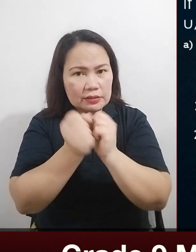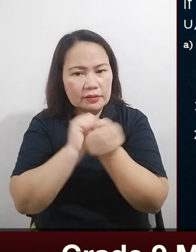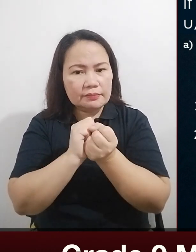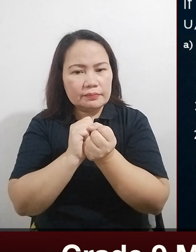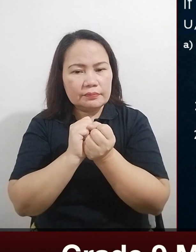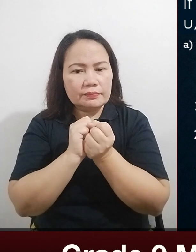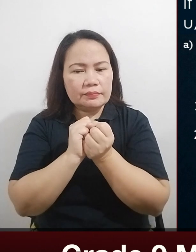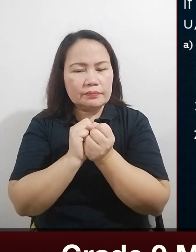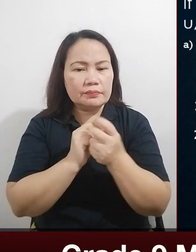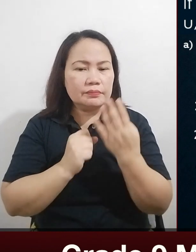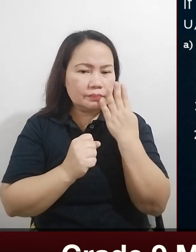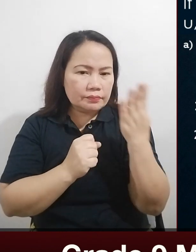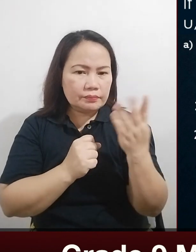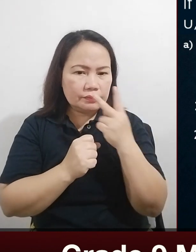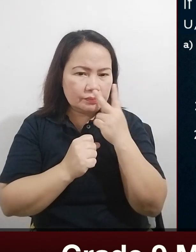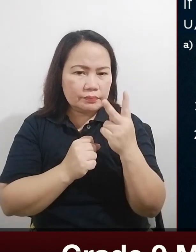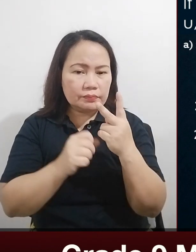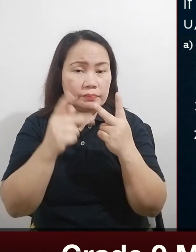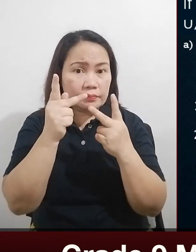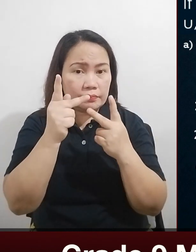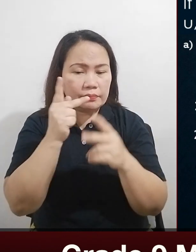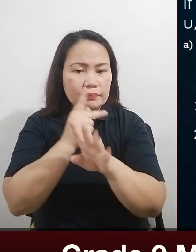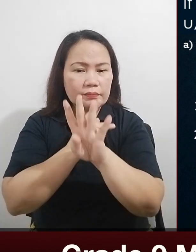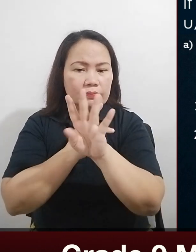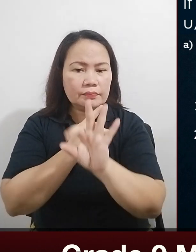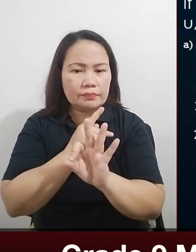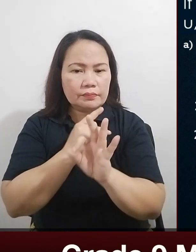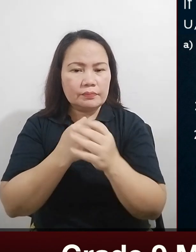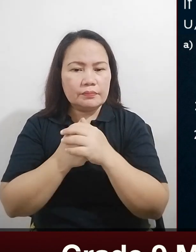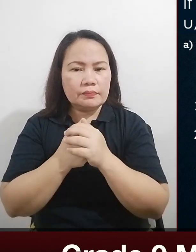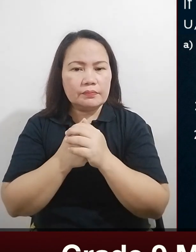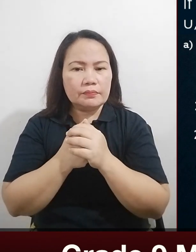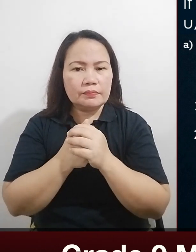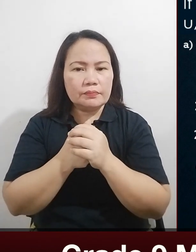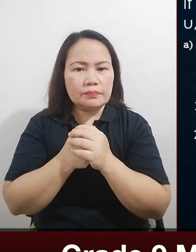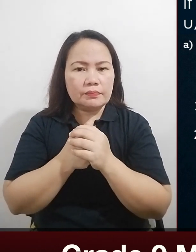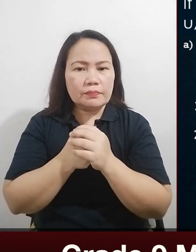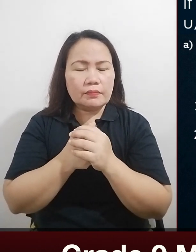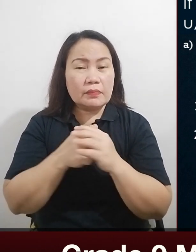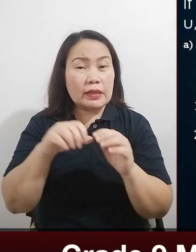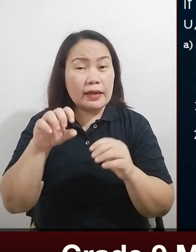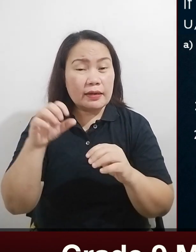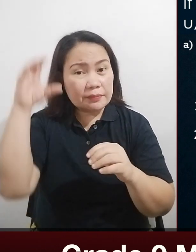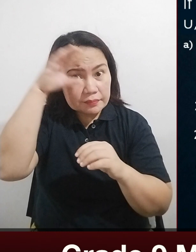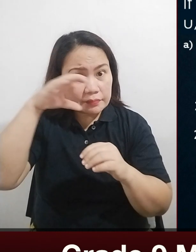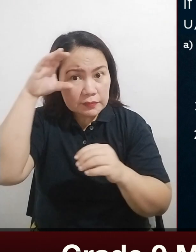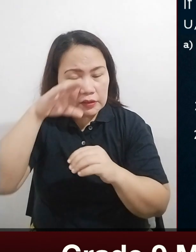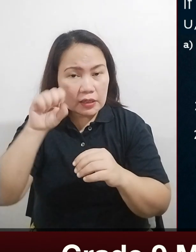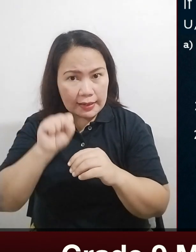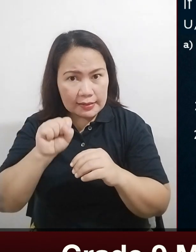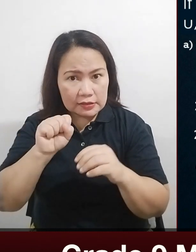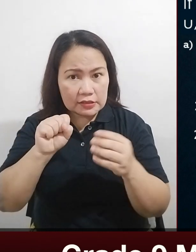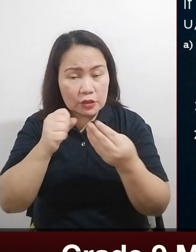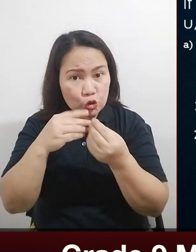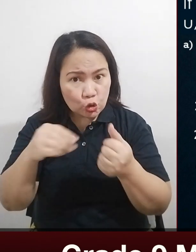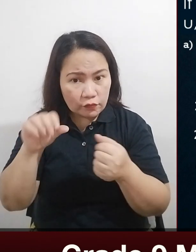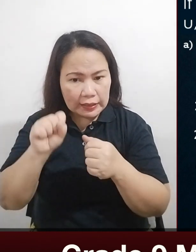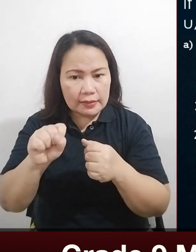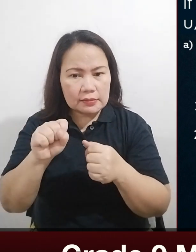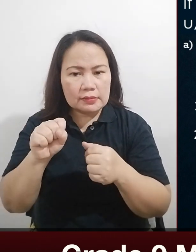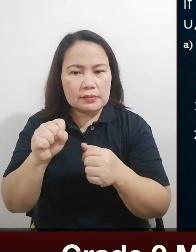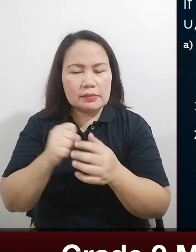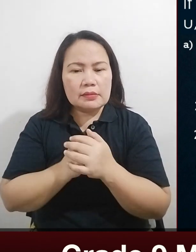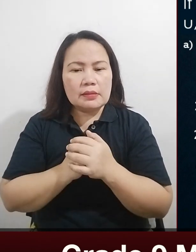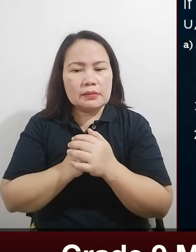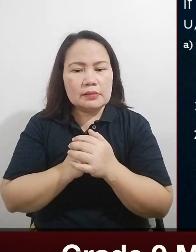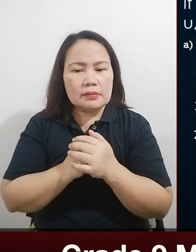natin ng 4 over 9 over u squared. So, ang hinahanap natin dito is yung value ng s.